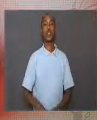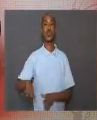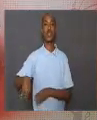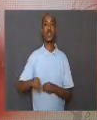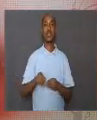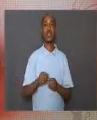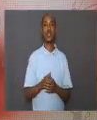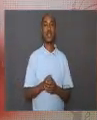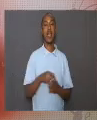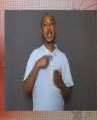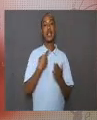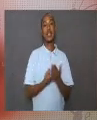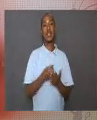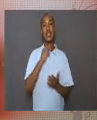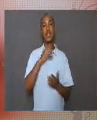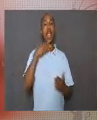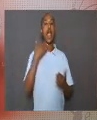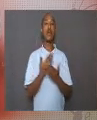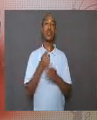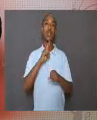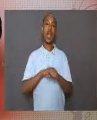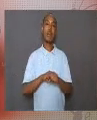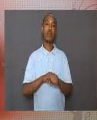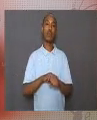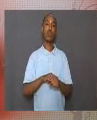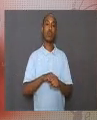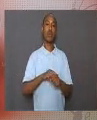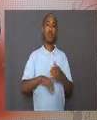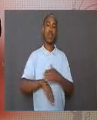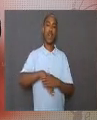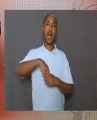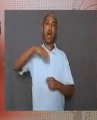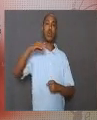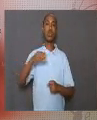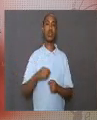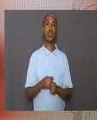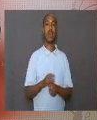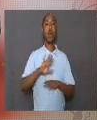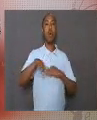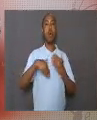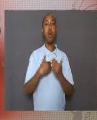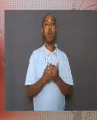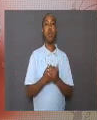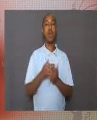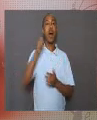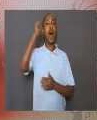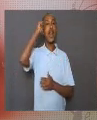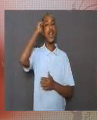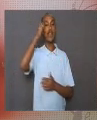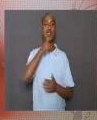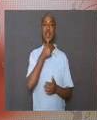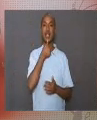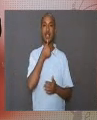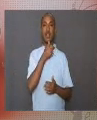Students, this is a good time to point out that while all Arrhenius